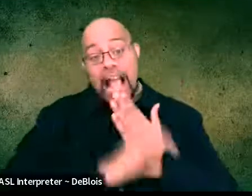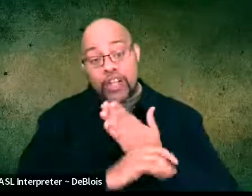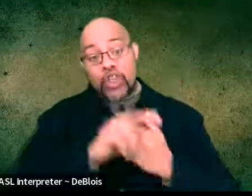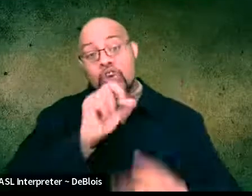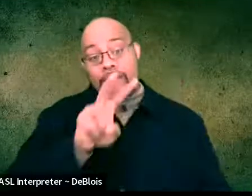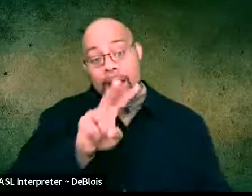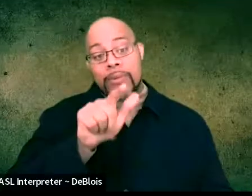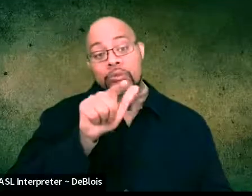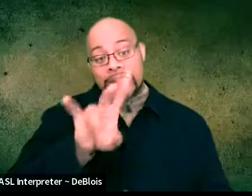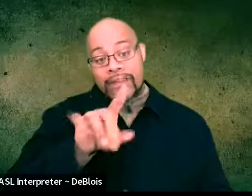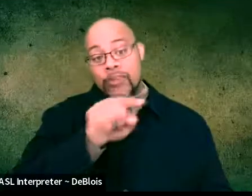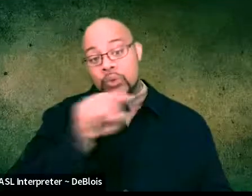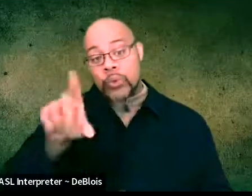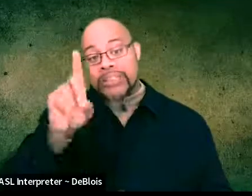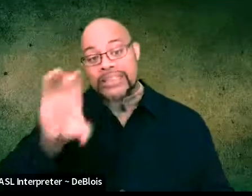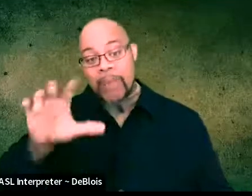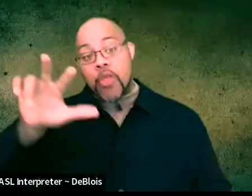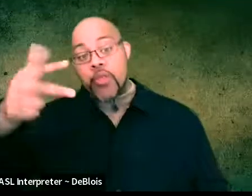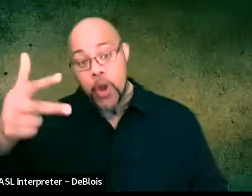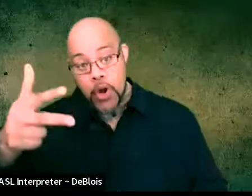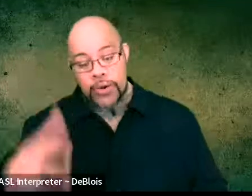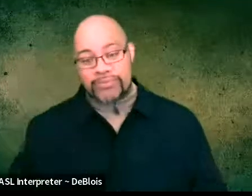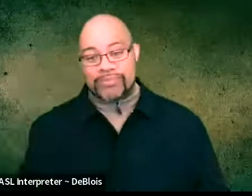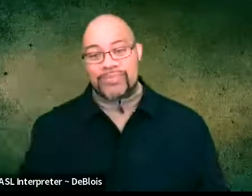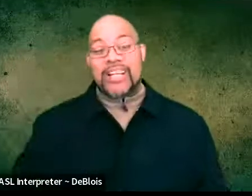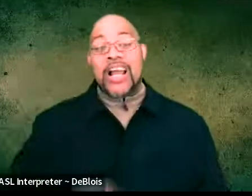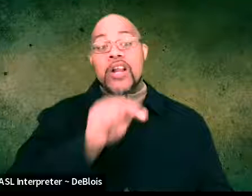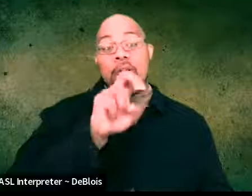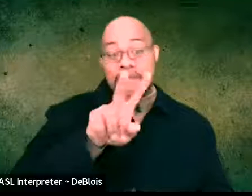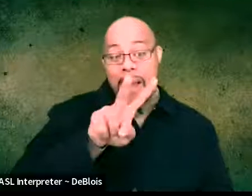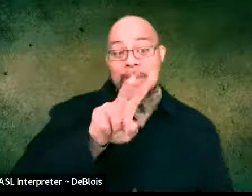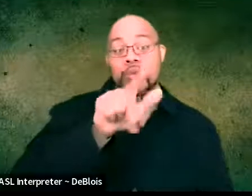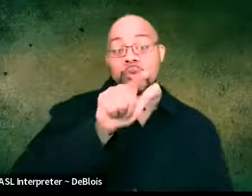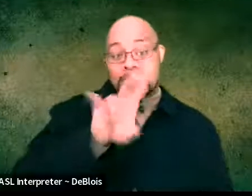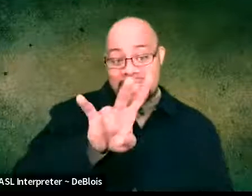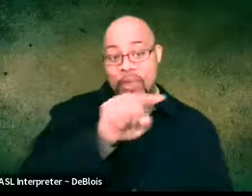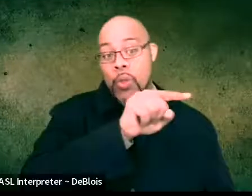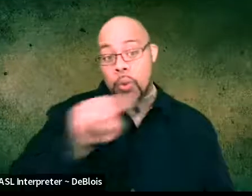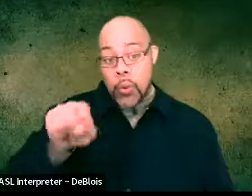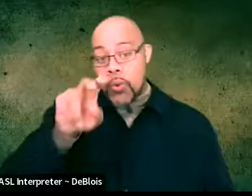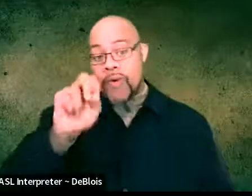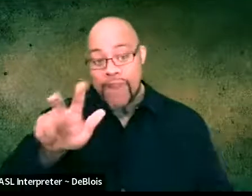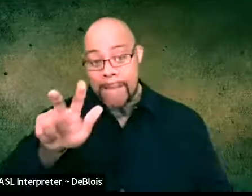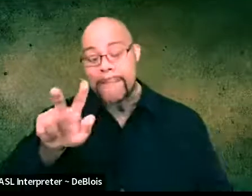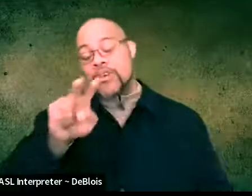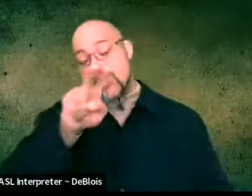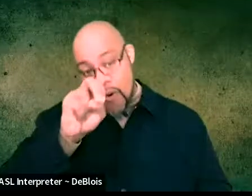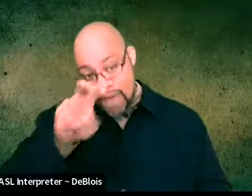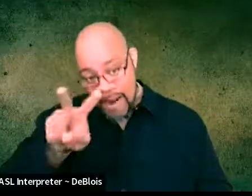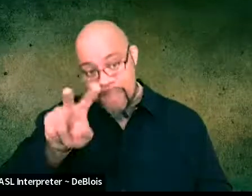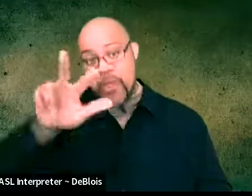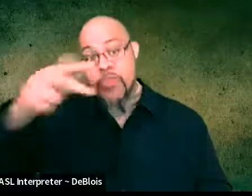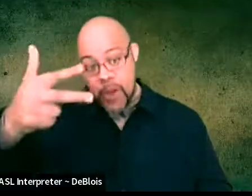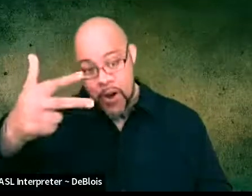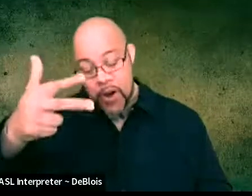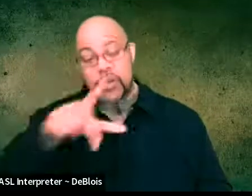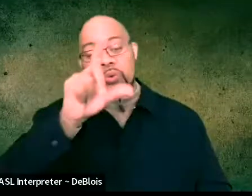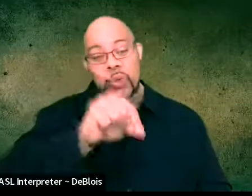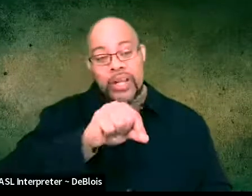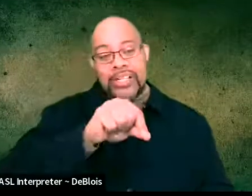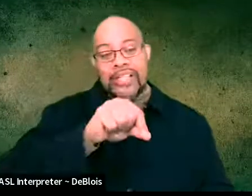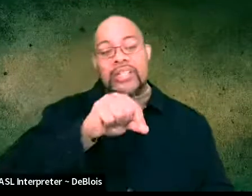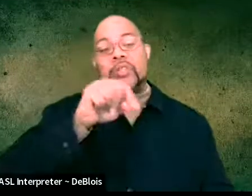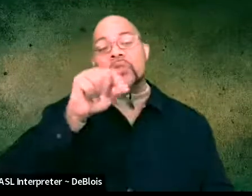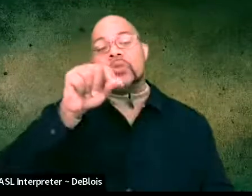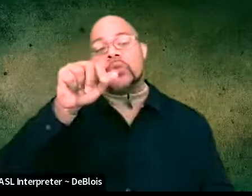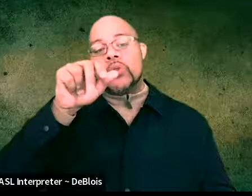November 27th through December 3rd. November 27th through December 3rd of 2022 of this